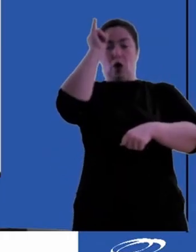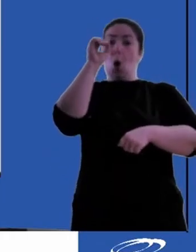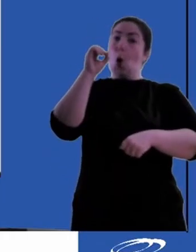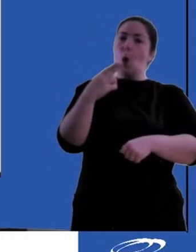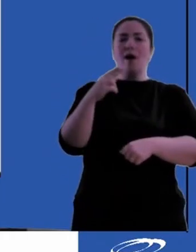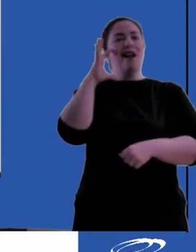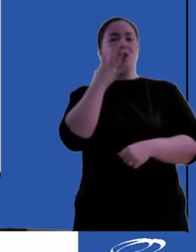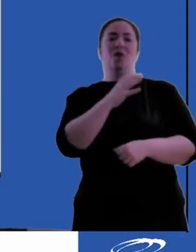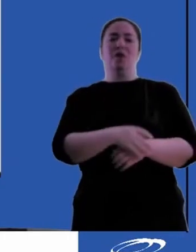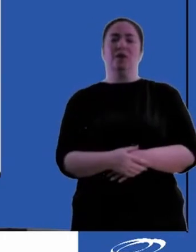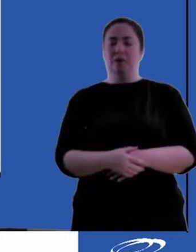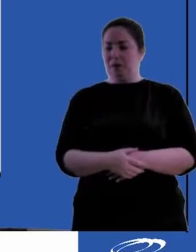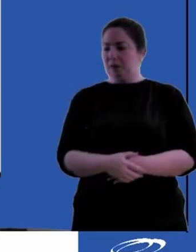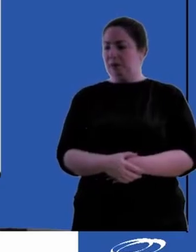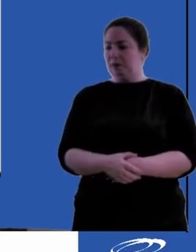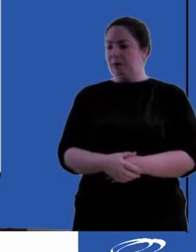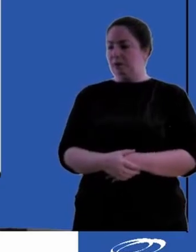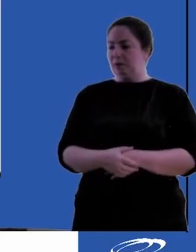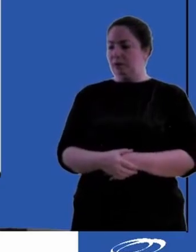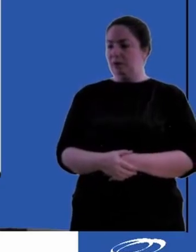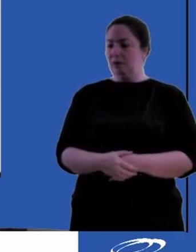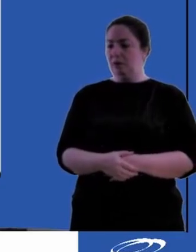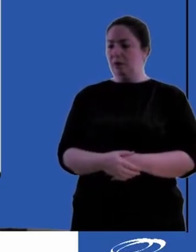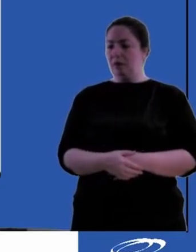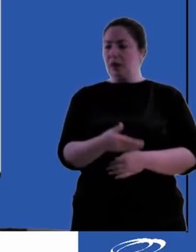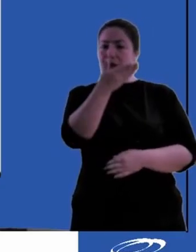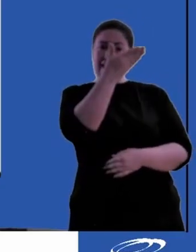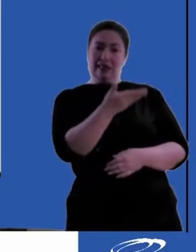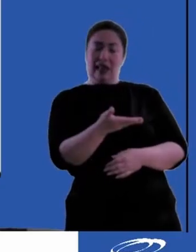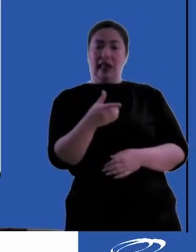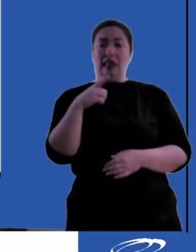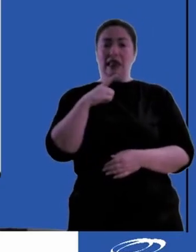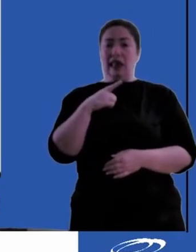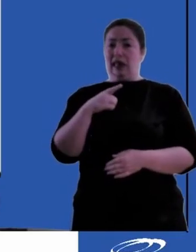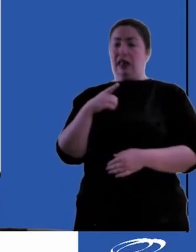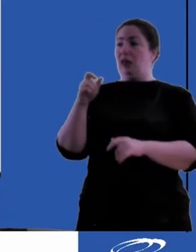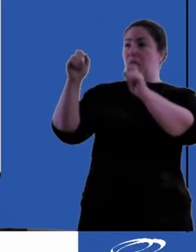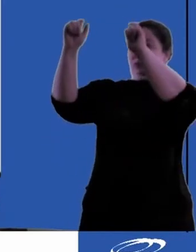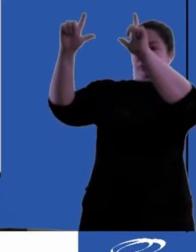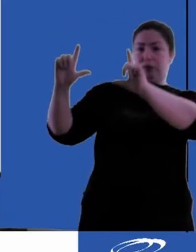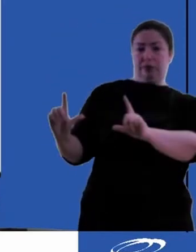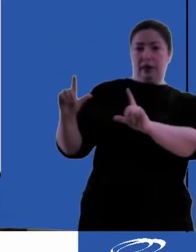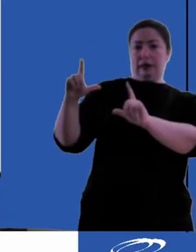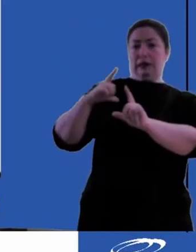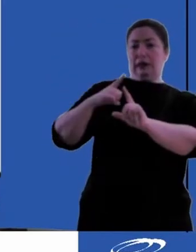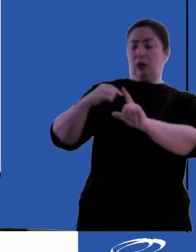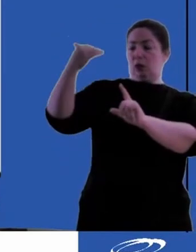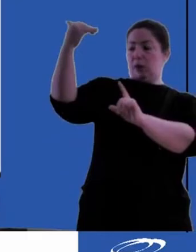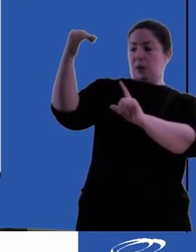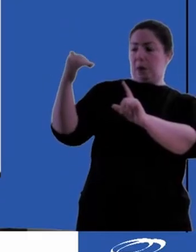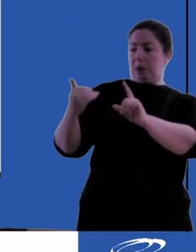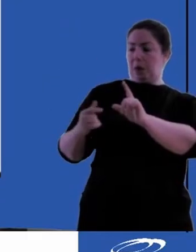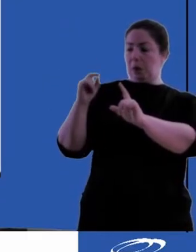reasons, and those cases obviously don't need antibiotics, and they don't need to be managed as if you're managing